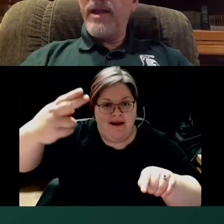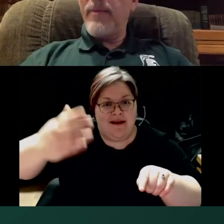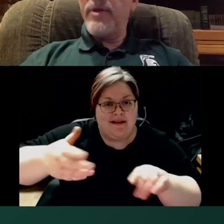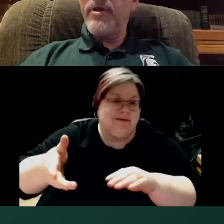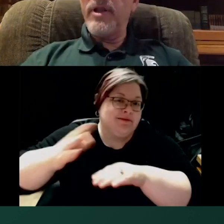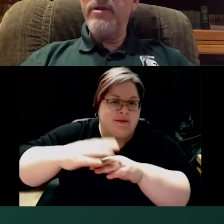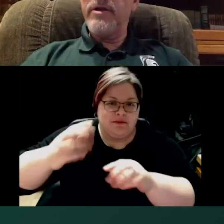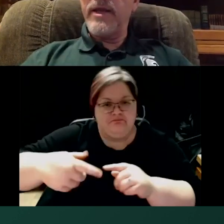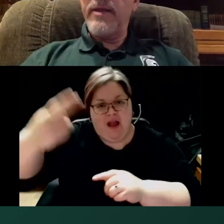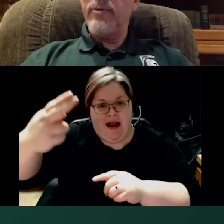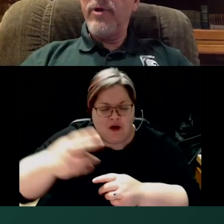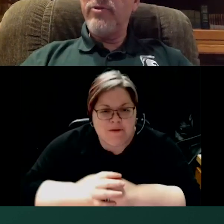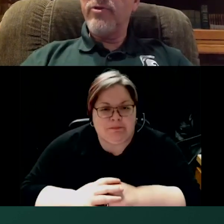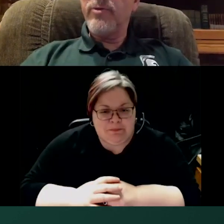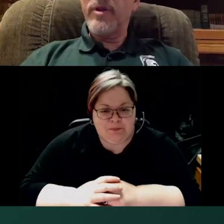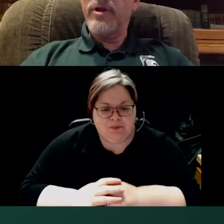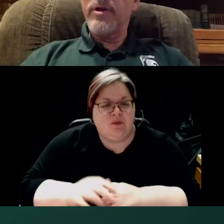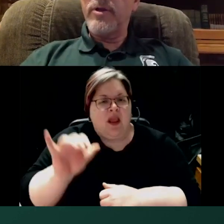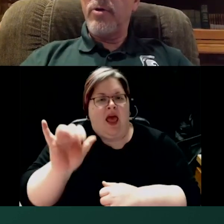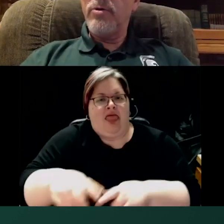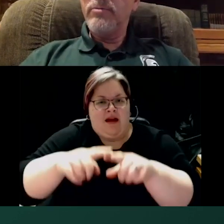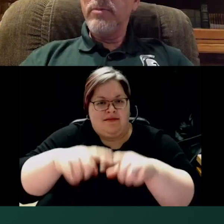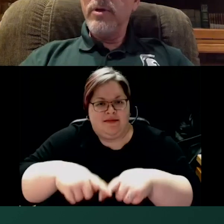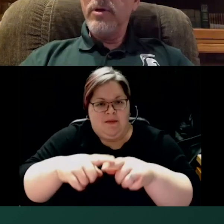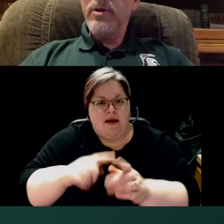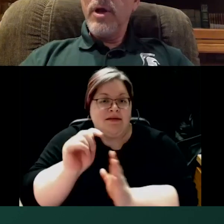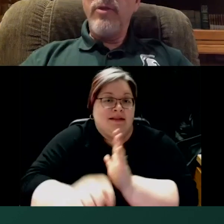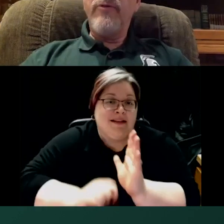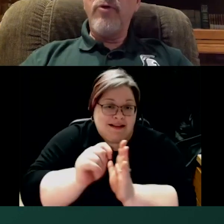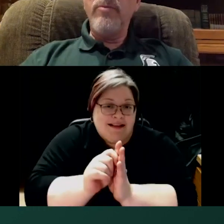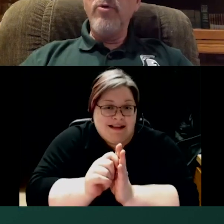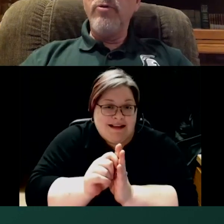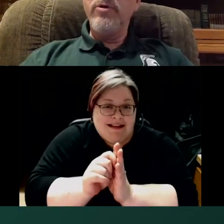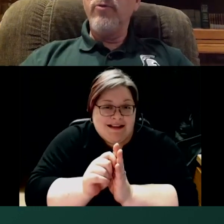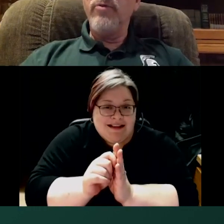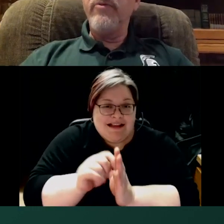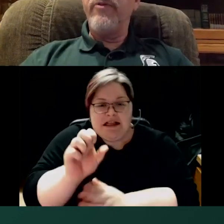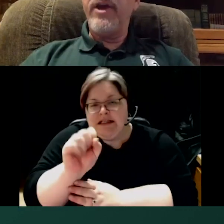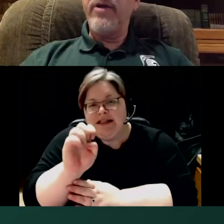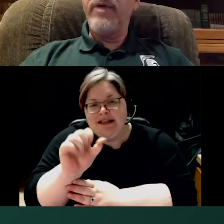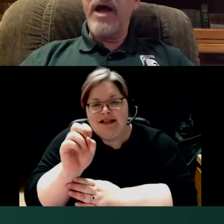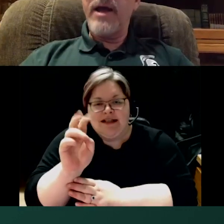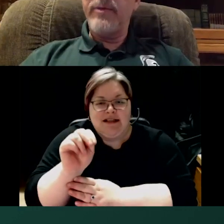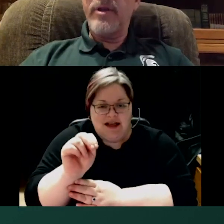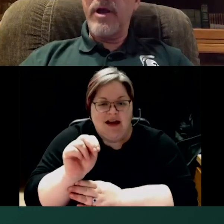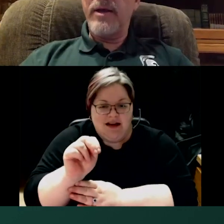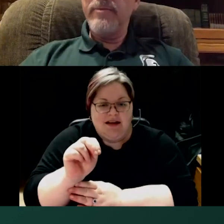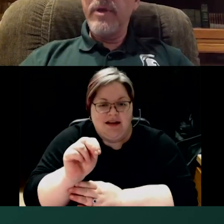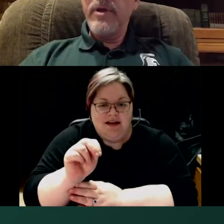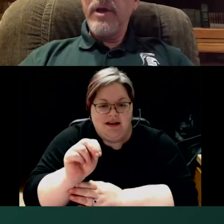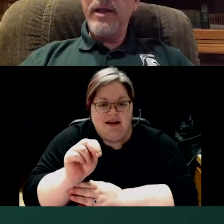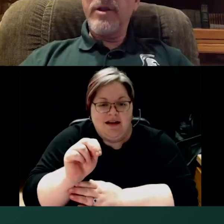And that happens seasonally. In the winter, the sun is low. The full moon will be very high in the